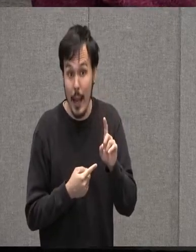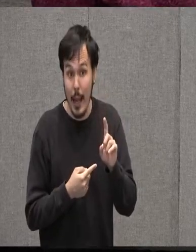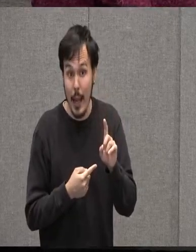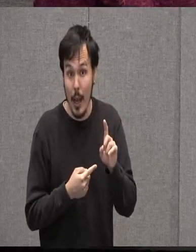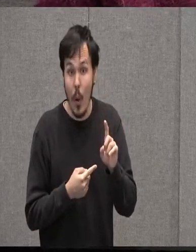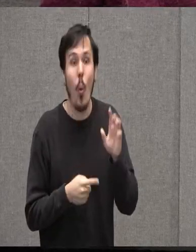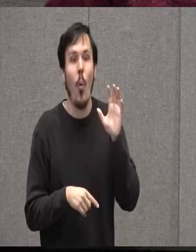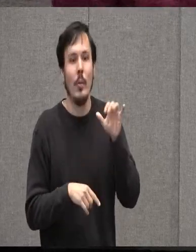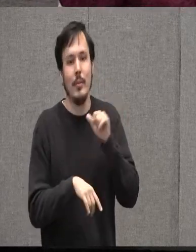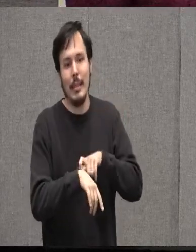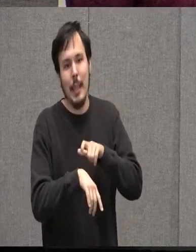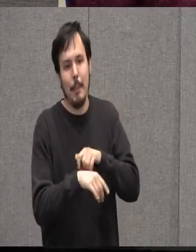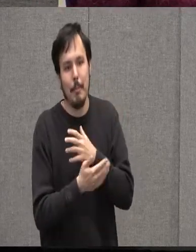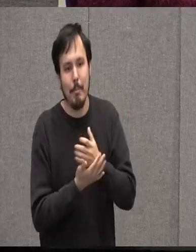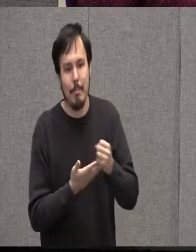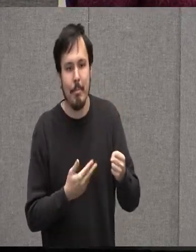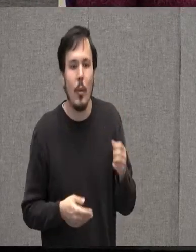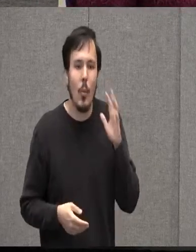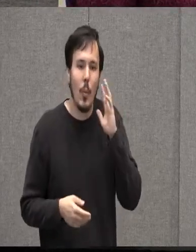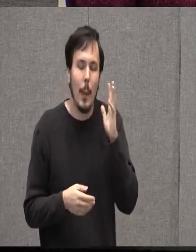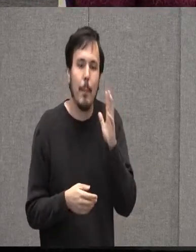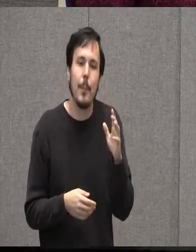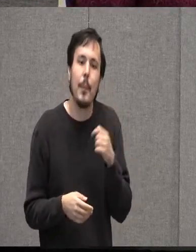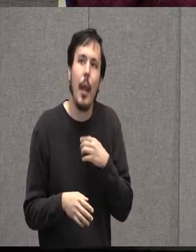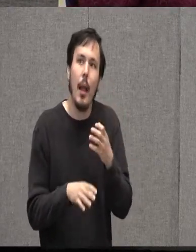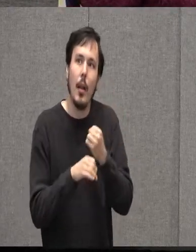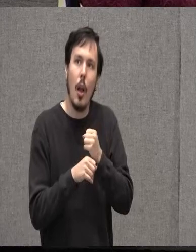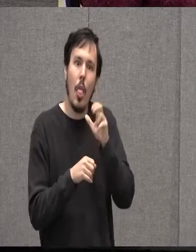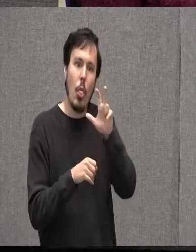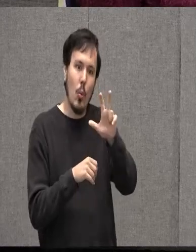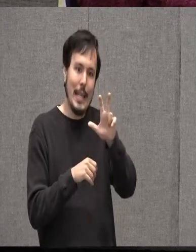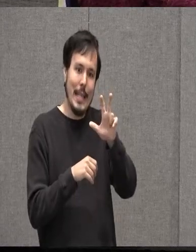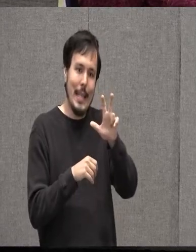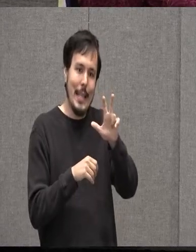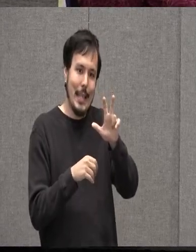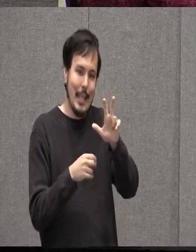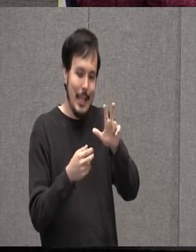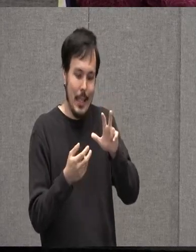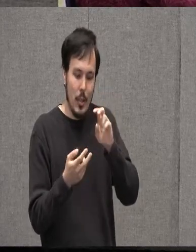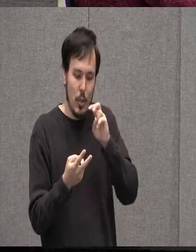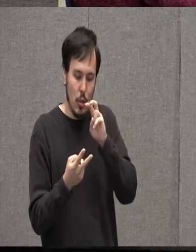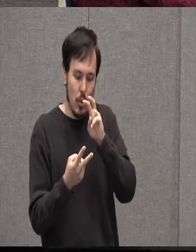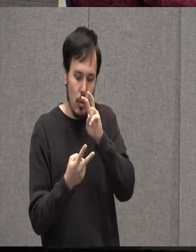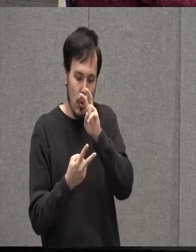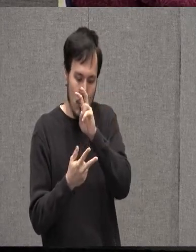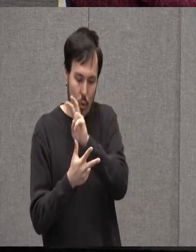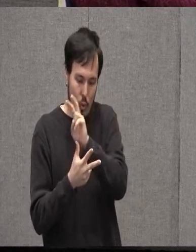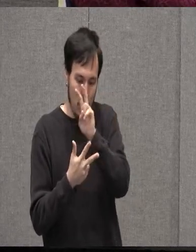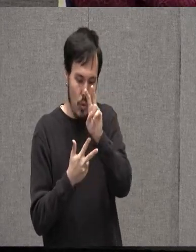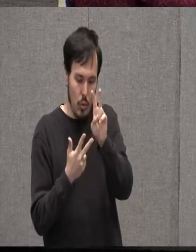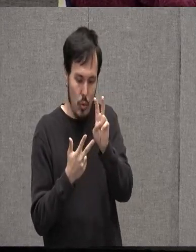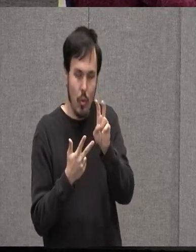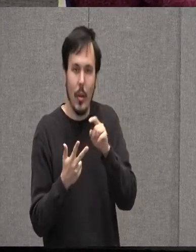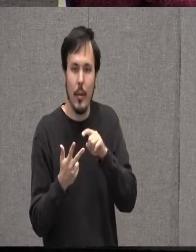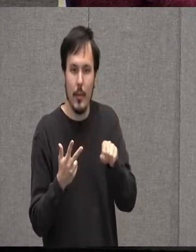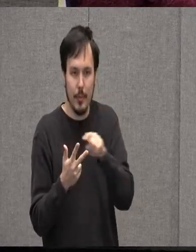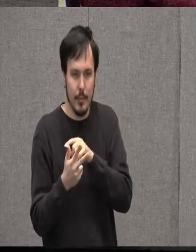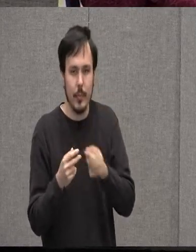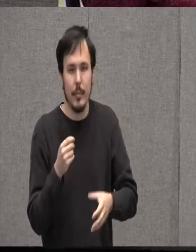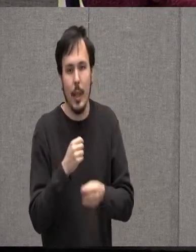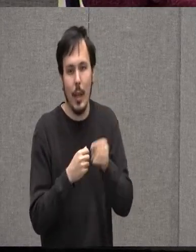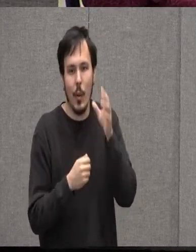one. So now I have a round with 0 also. And so what we want to do also, Ms. Carnas, is I think you can total it at the